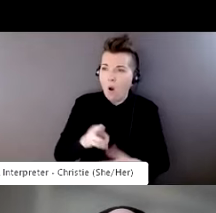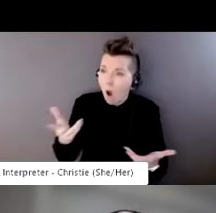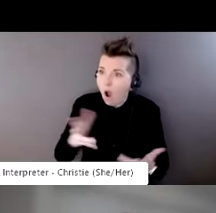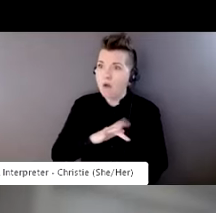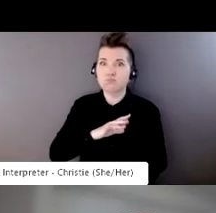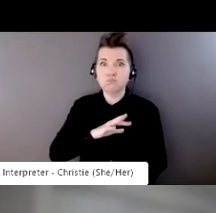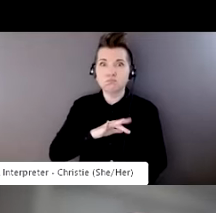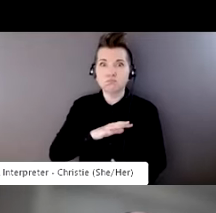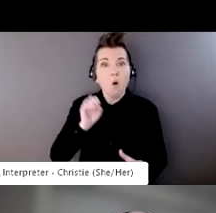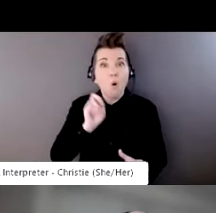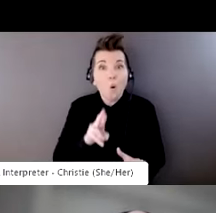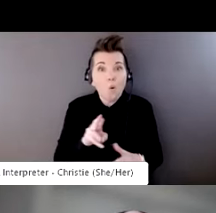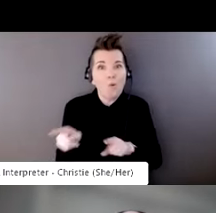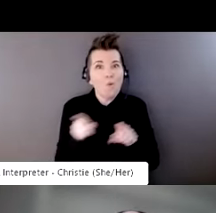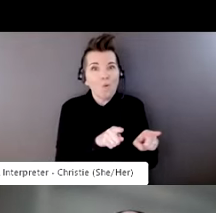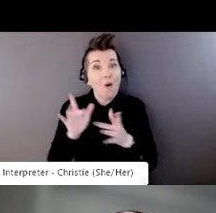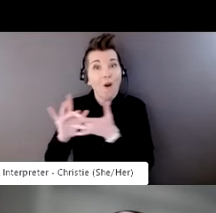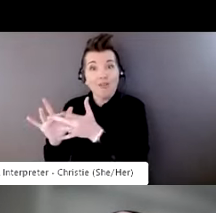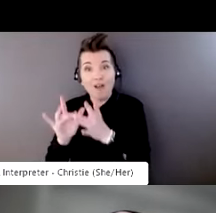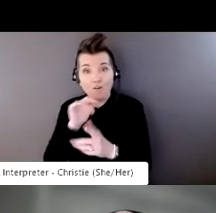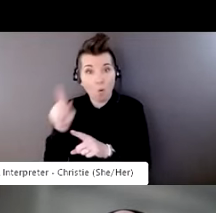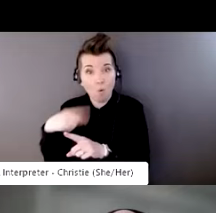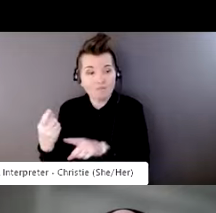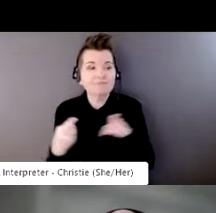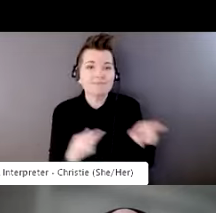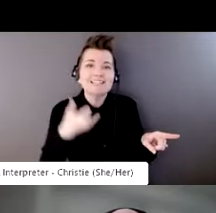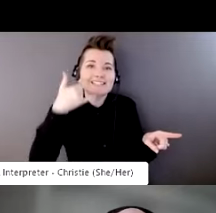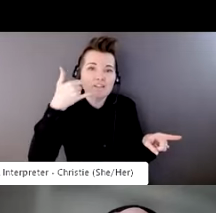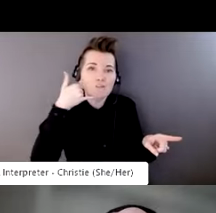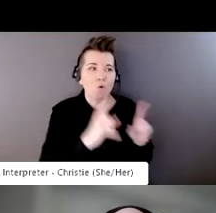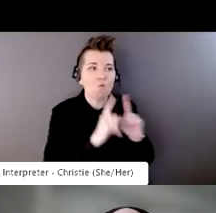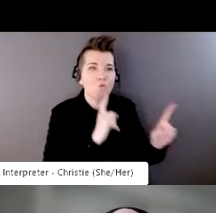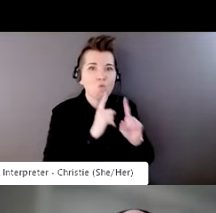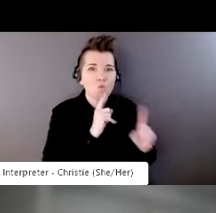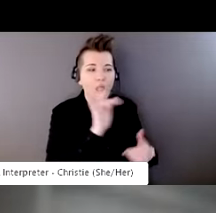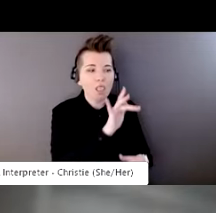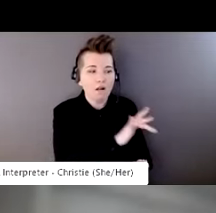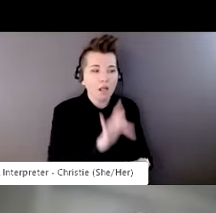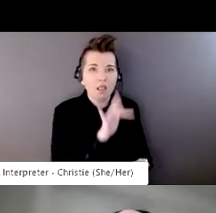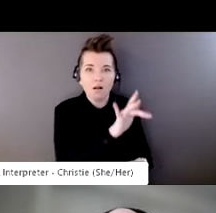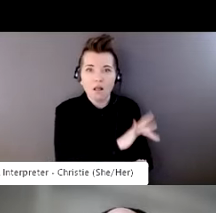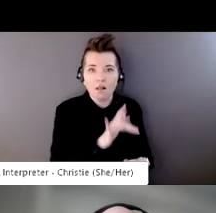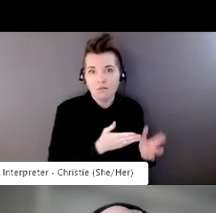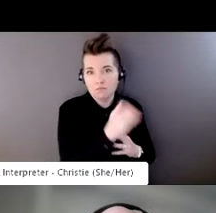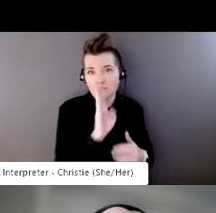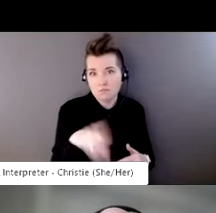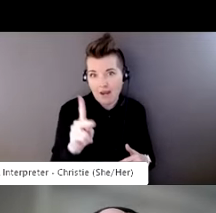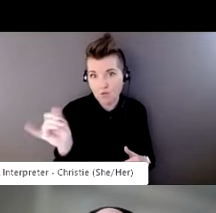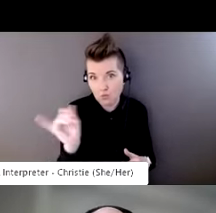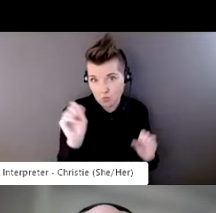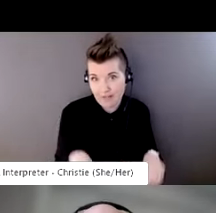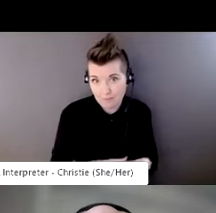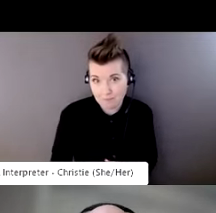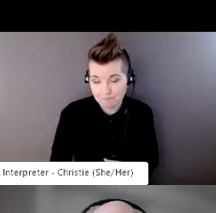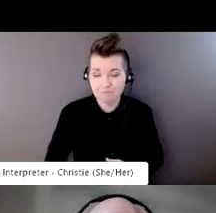banking. And after we go through a list of things that you can do with banking online, so the way